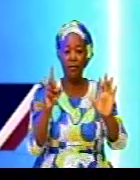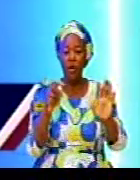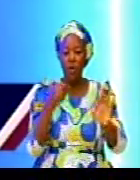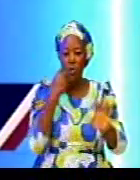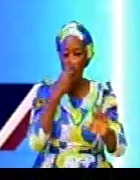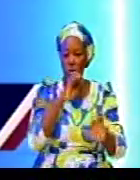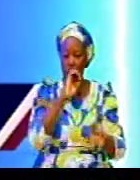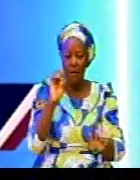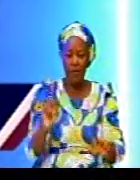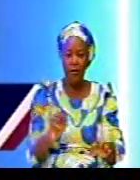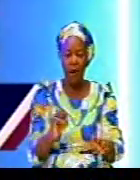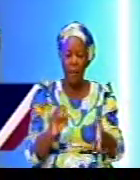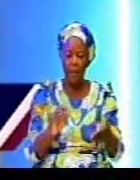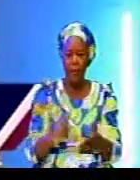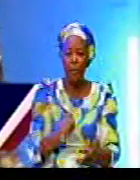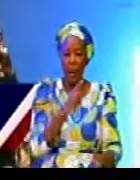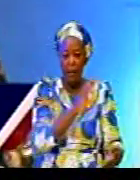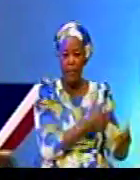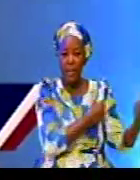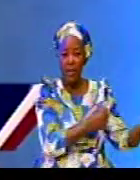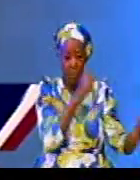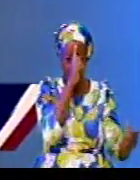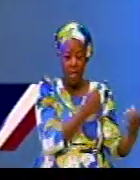5, verse 1.